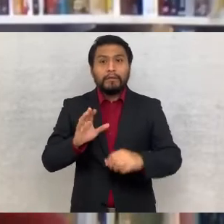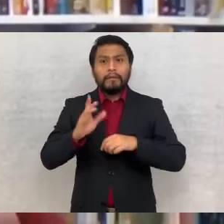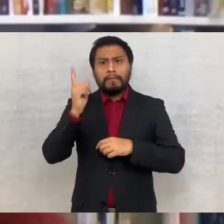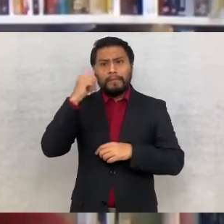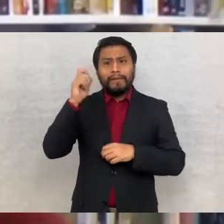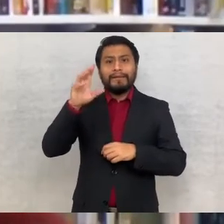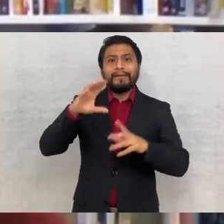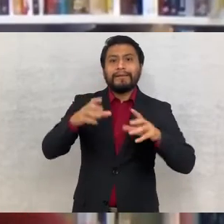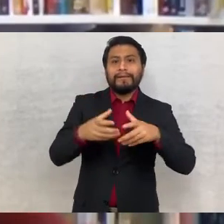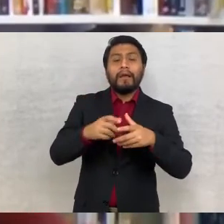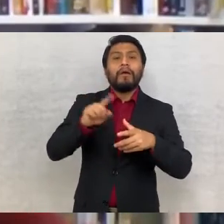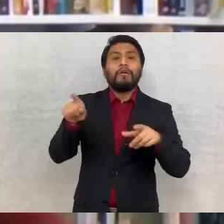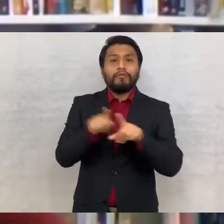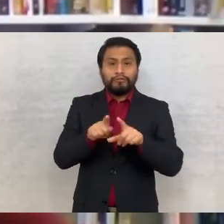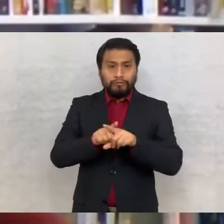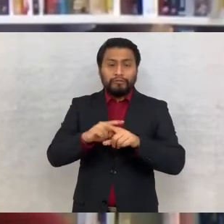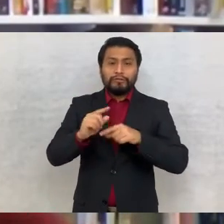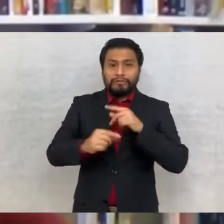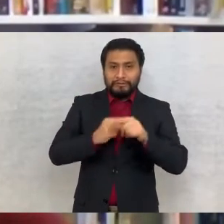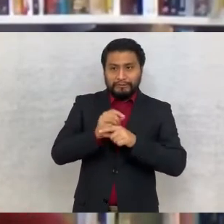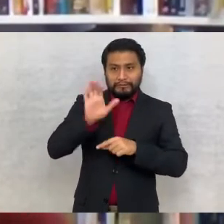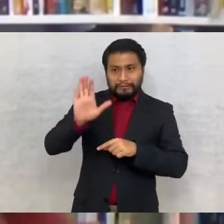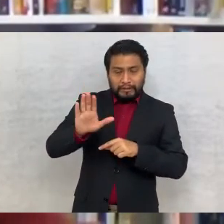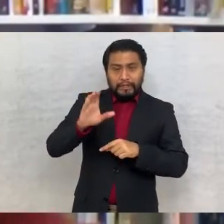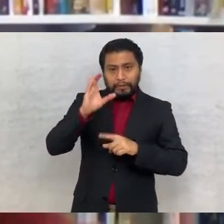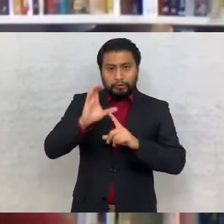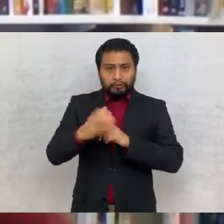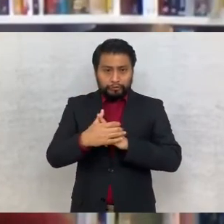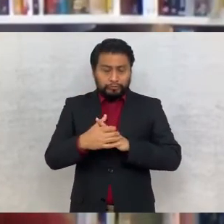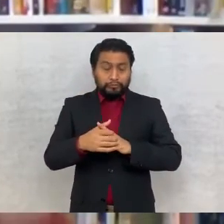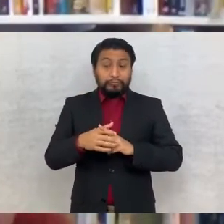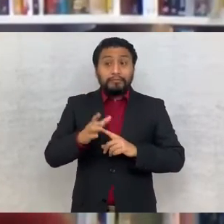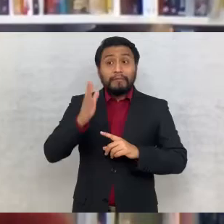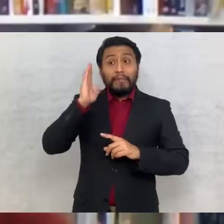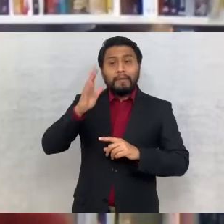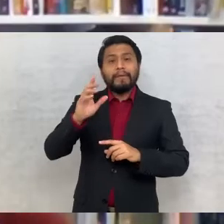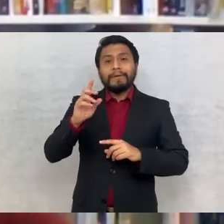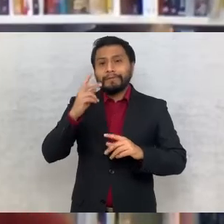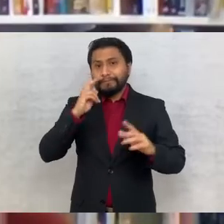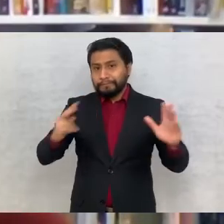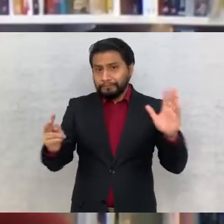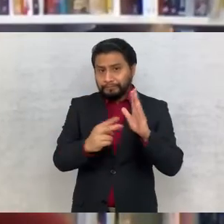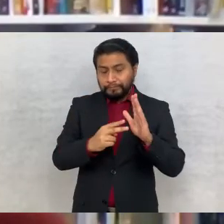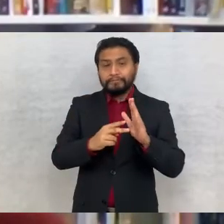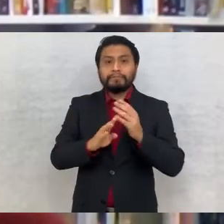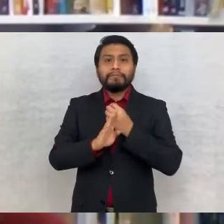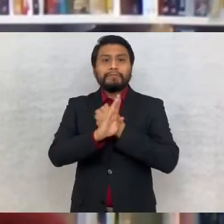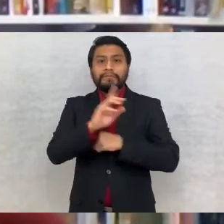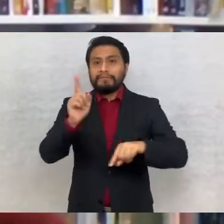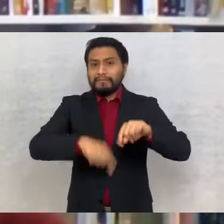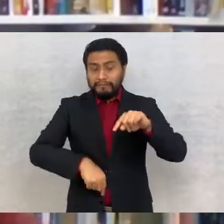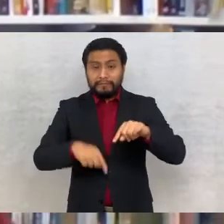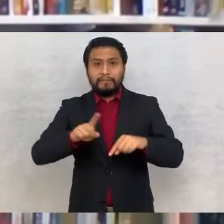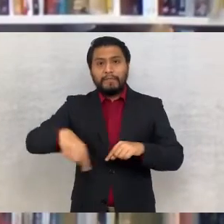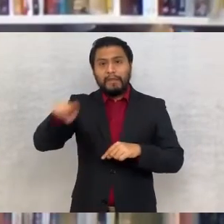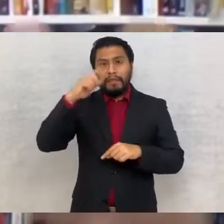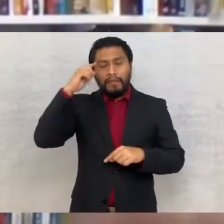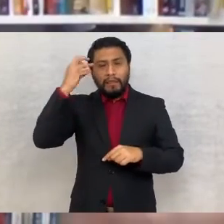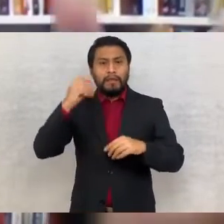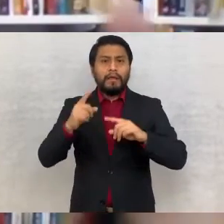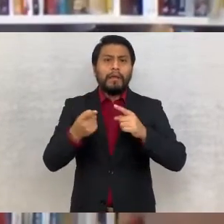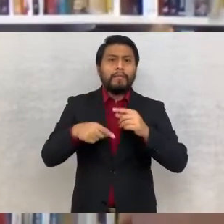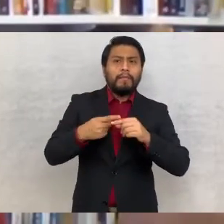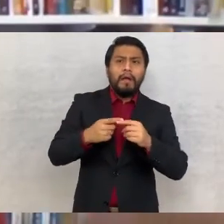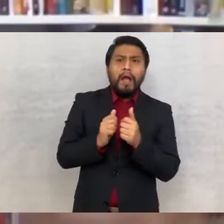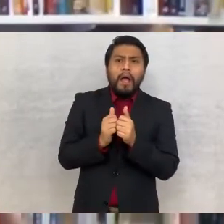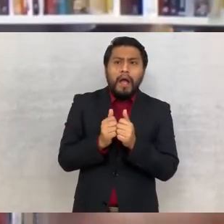central fact, because the island is also a geographical and cultural characteristic that made recognizable limits unavoidable, encouraging